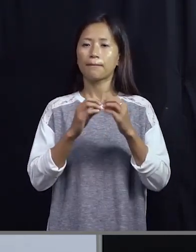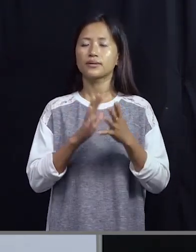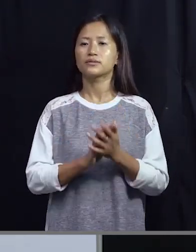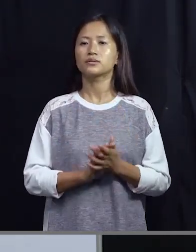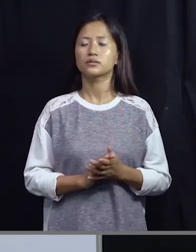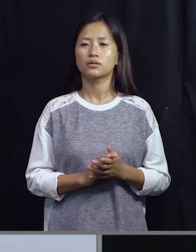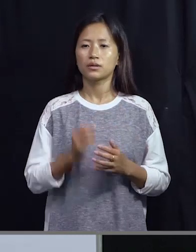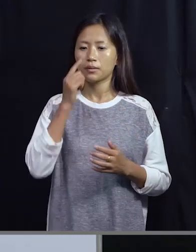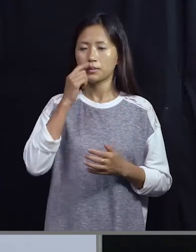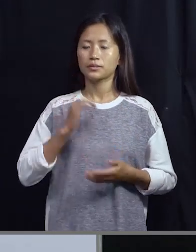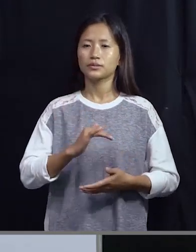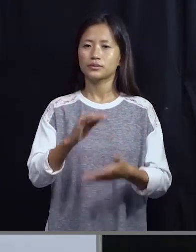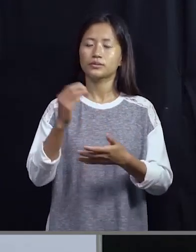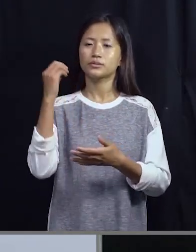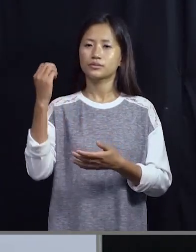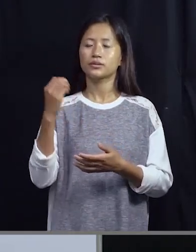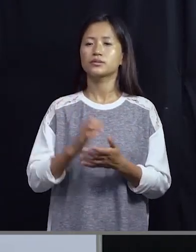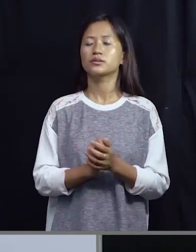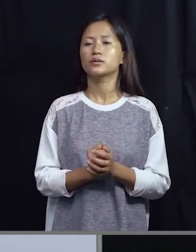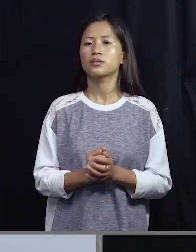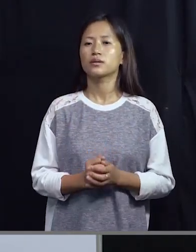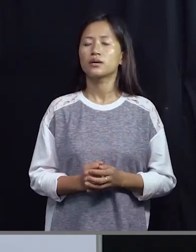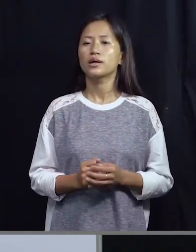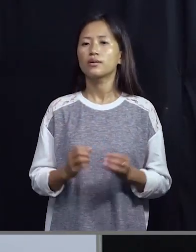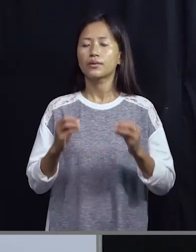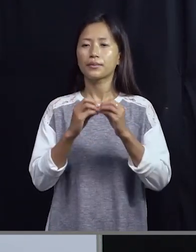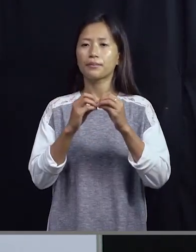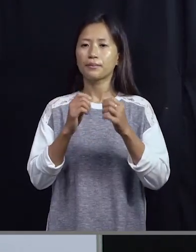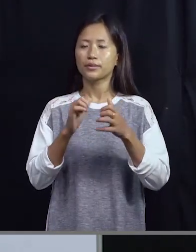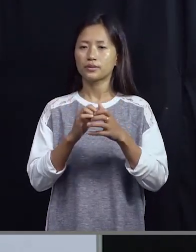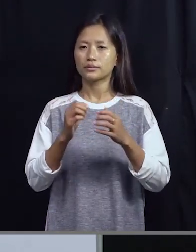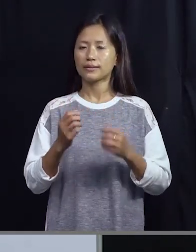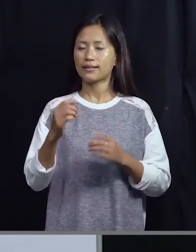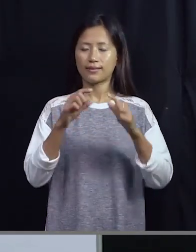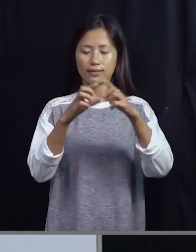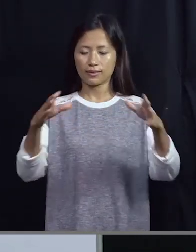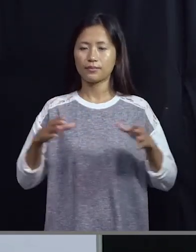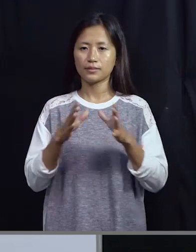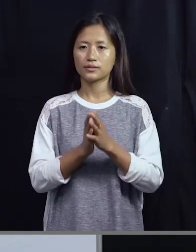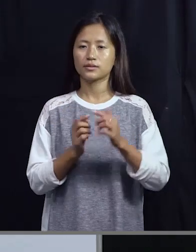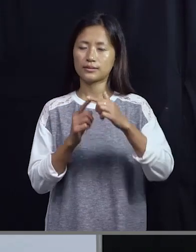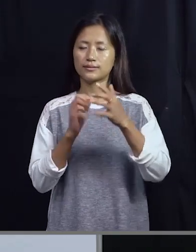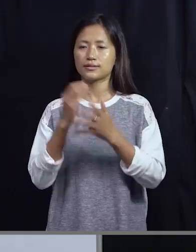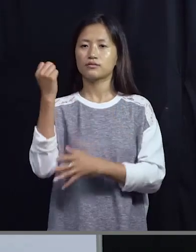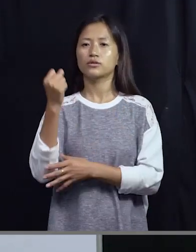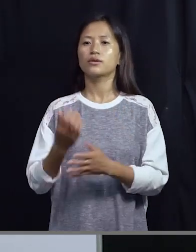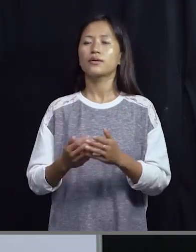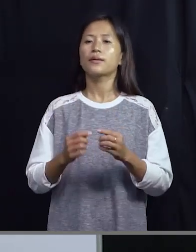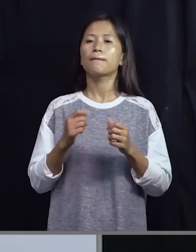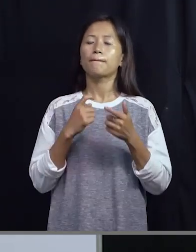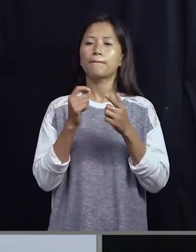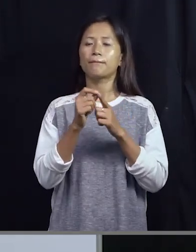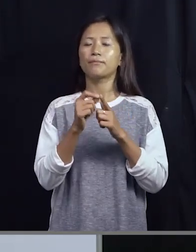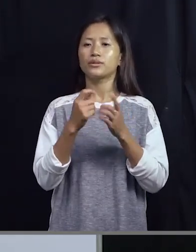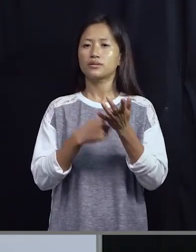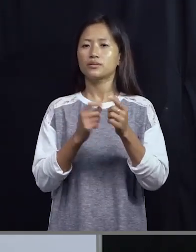the daughter strand, or the presence of the base adenine in the template strand will determine the presence of